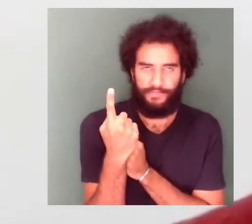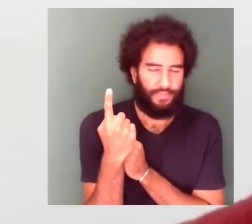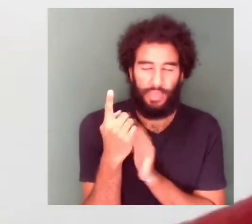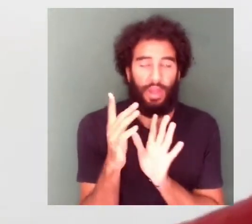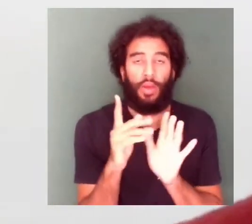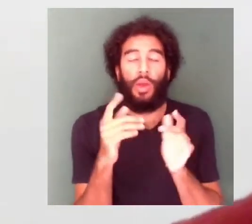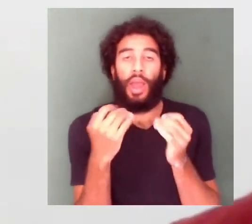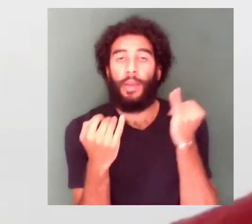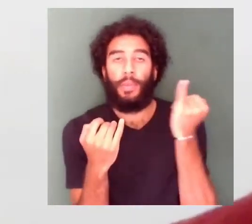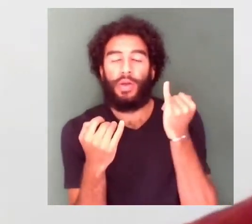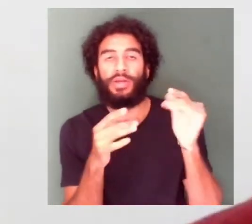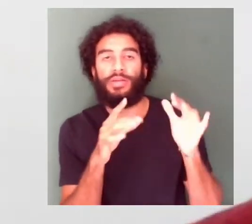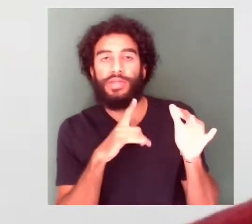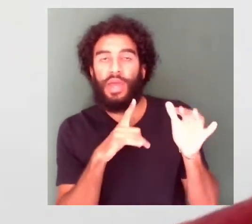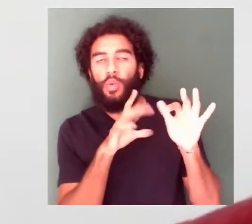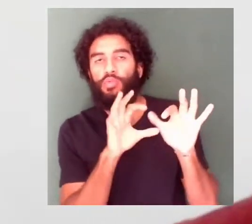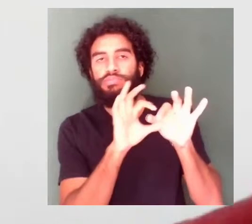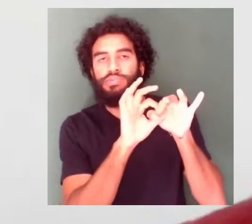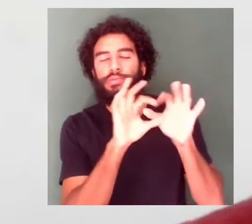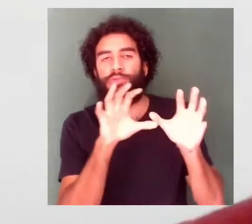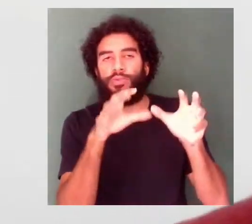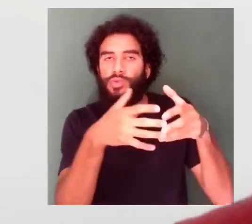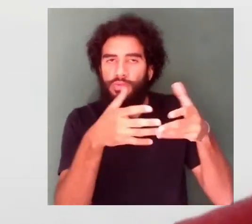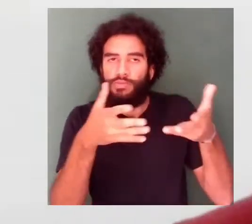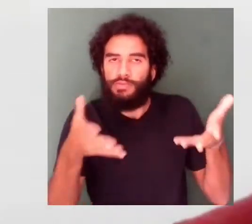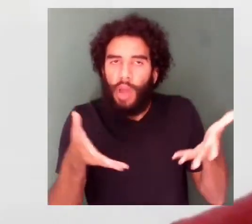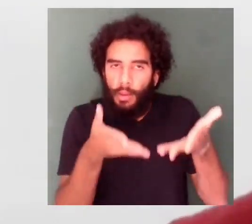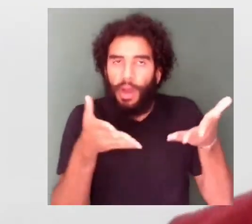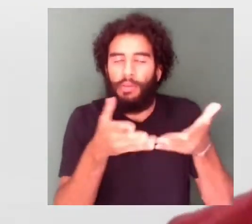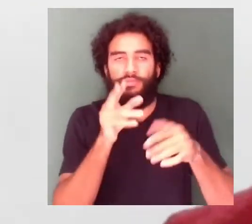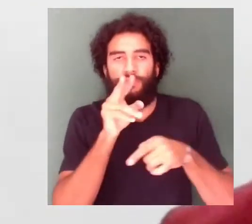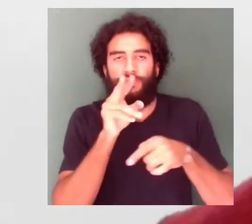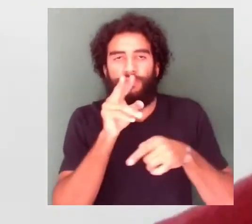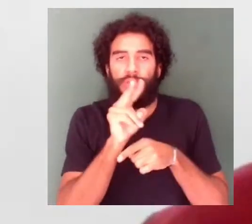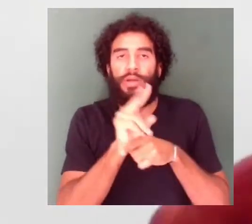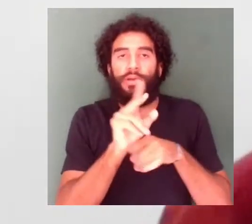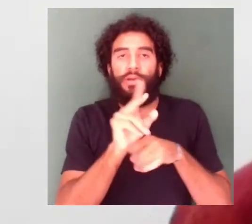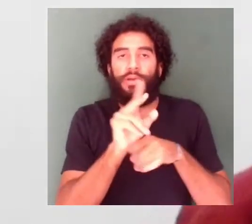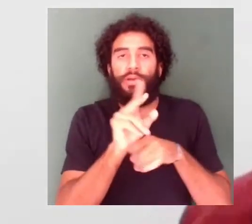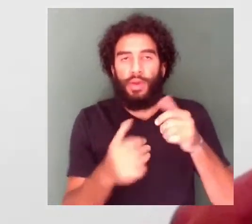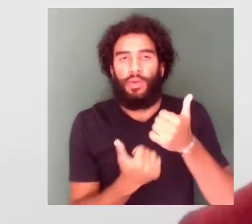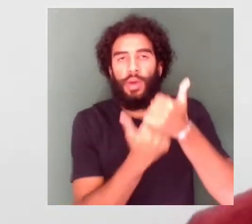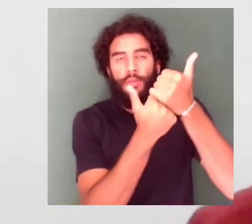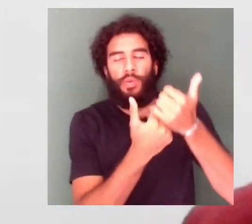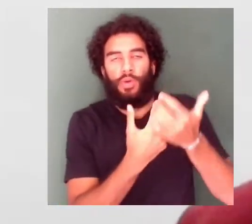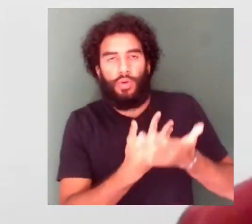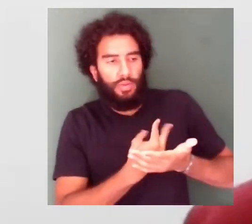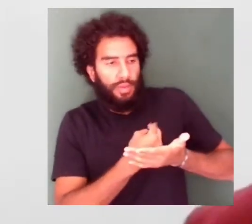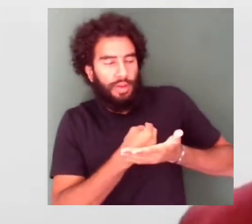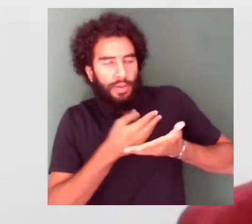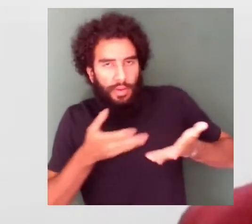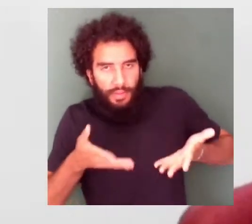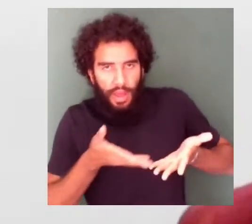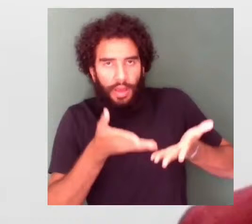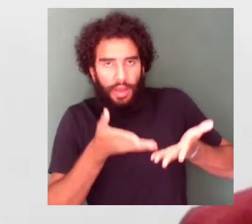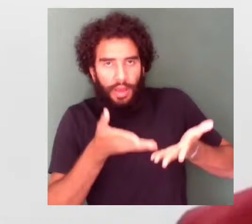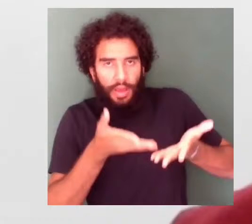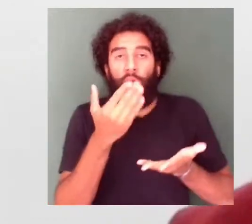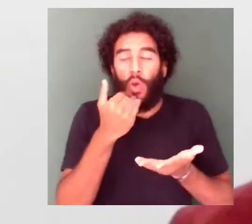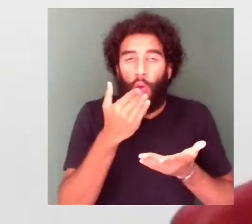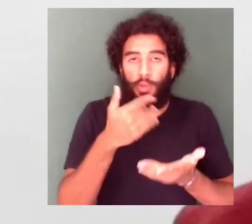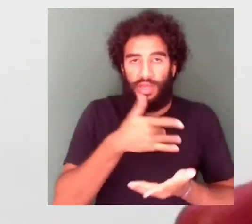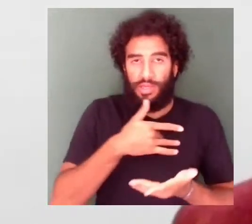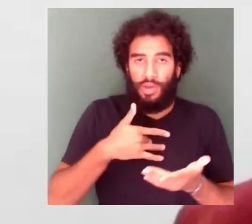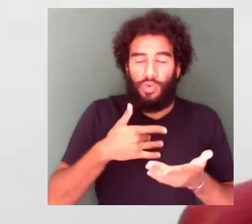in partnerships. We integrate the Alliance for Appropriate Healthy Food with the protection and